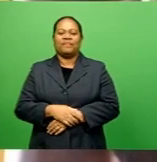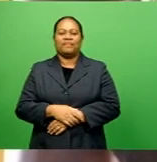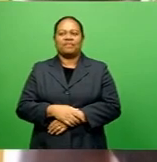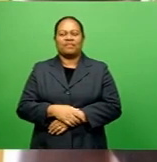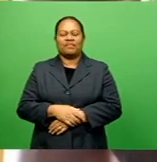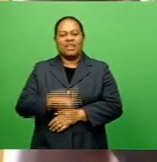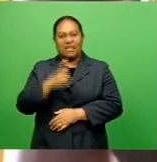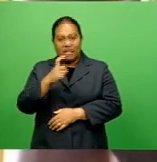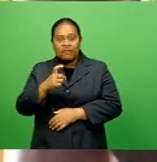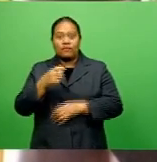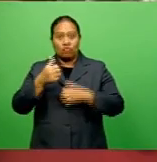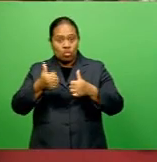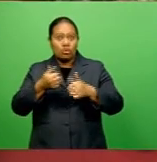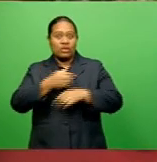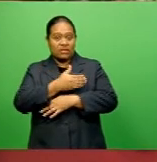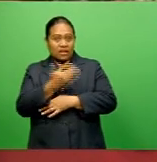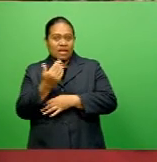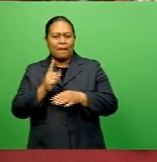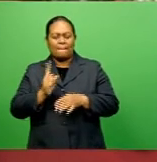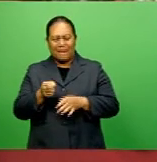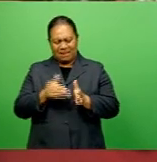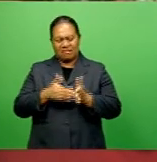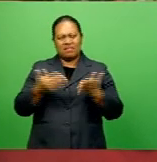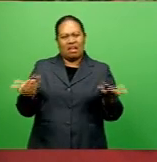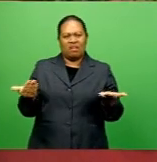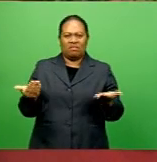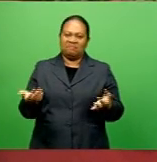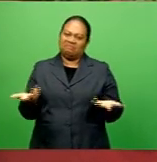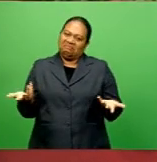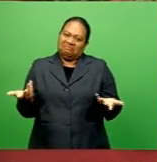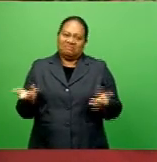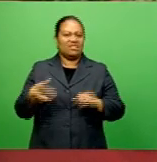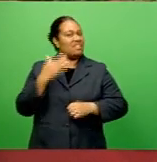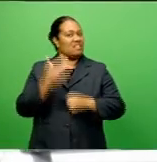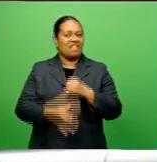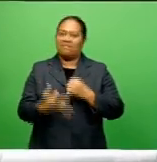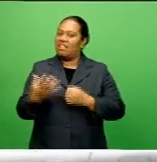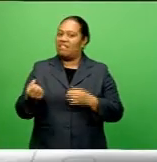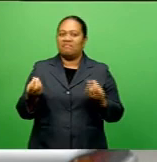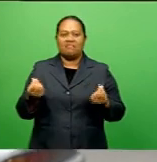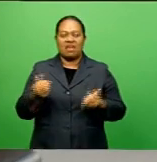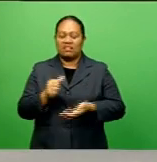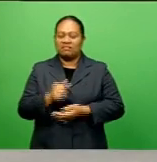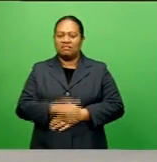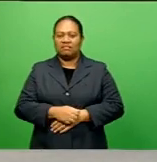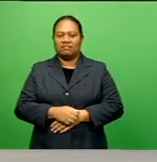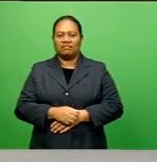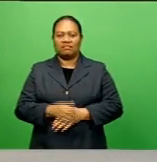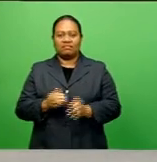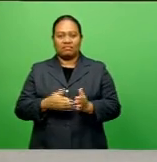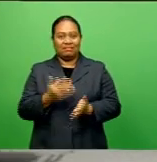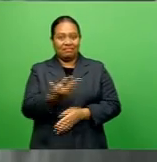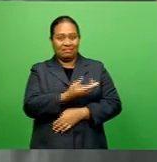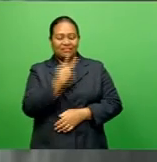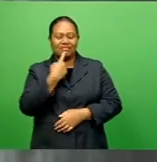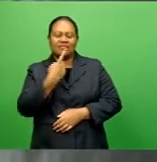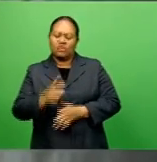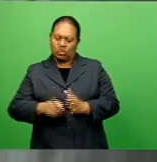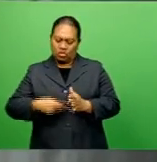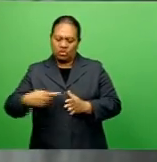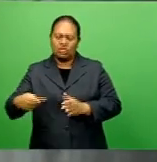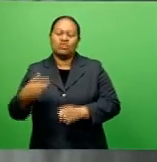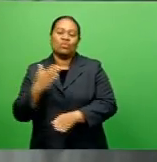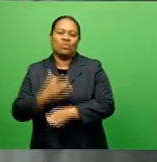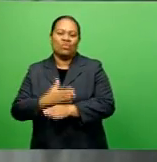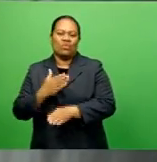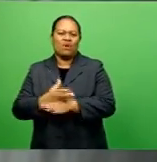it's a good day. But like right now, we're barely making anything. The vendors say they will continue working